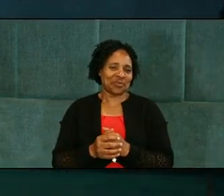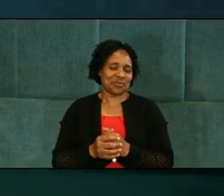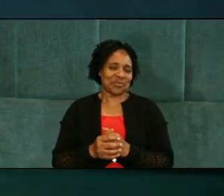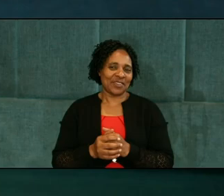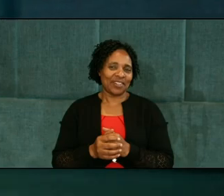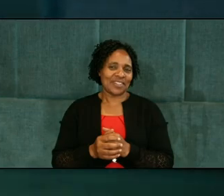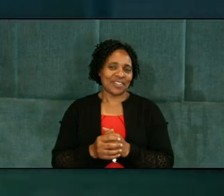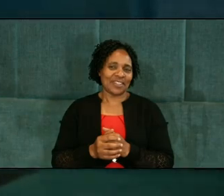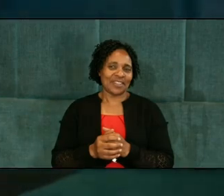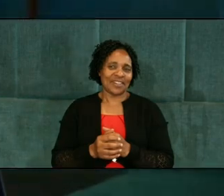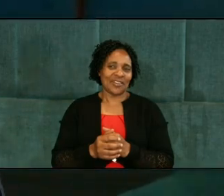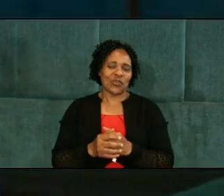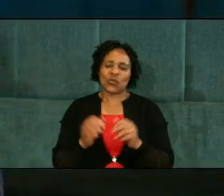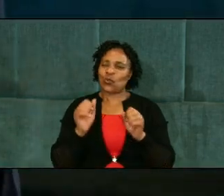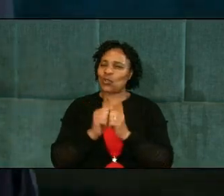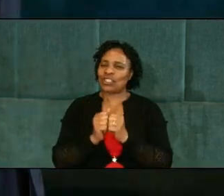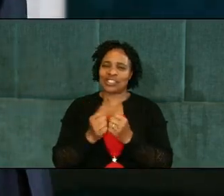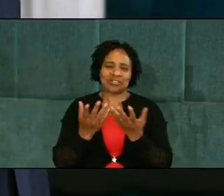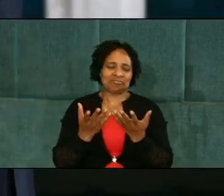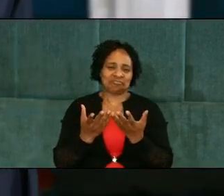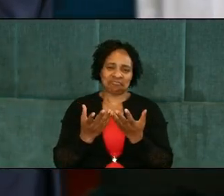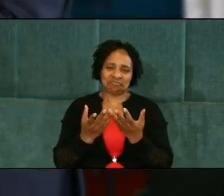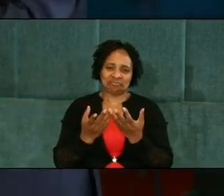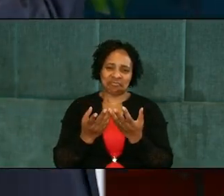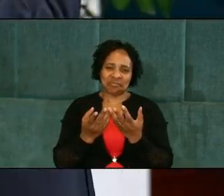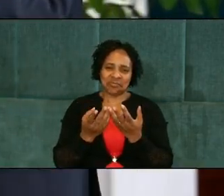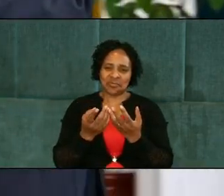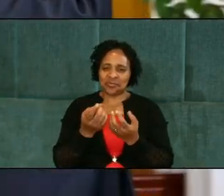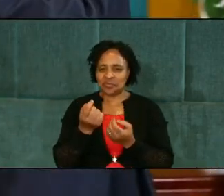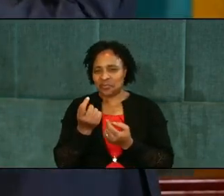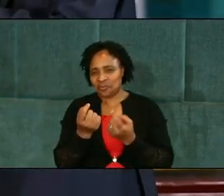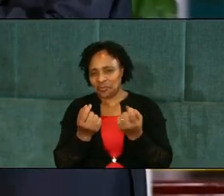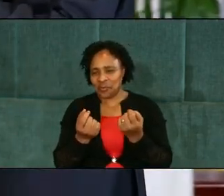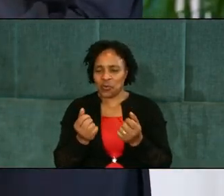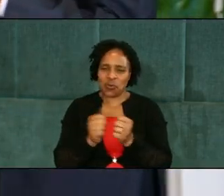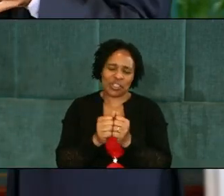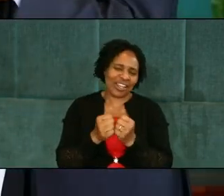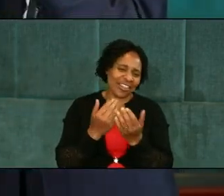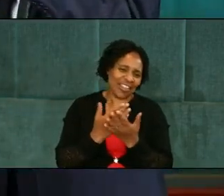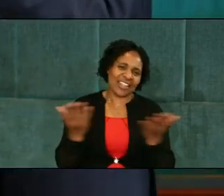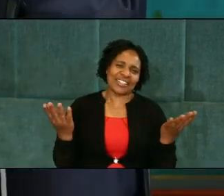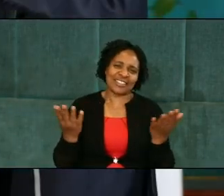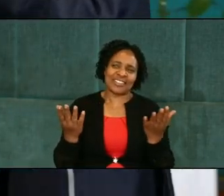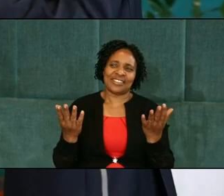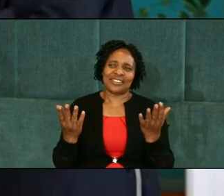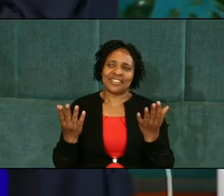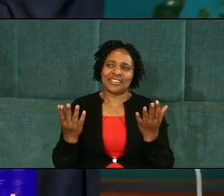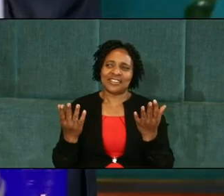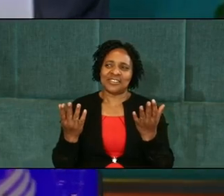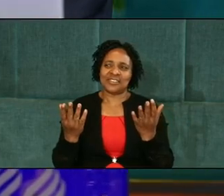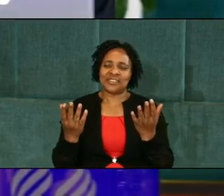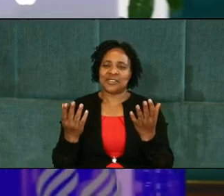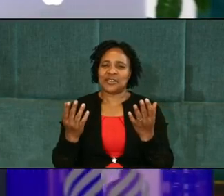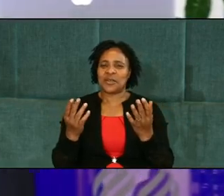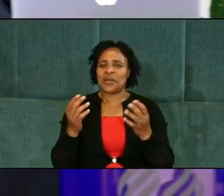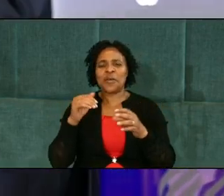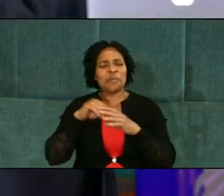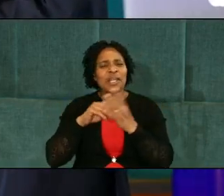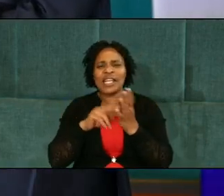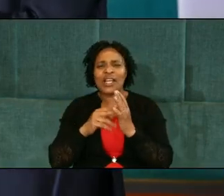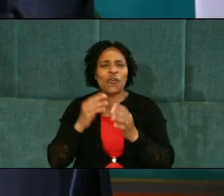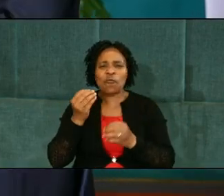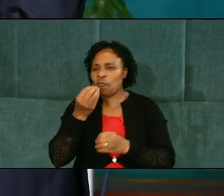And some stews and some stuff. But more importantly than the food